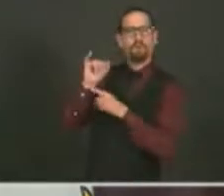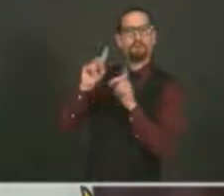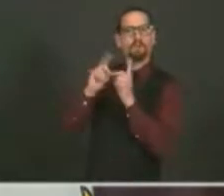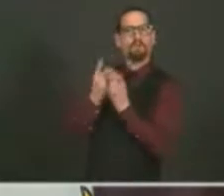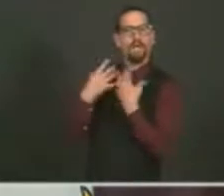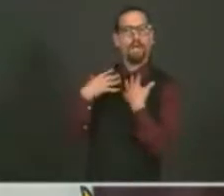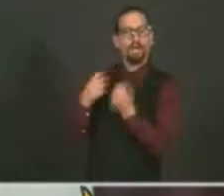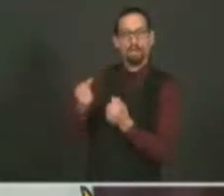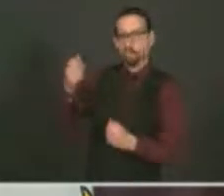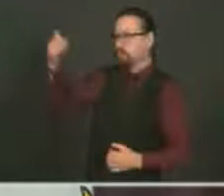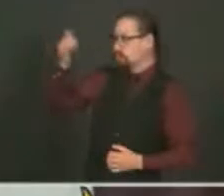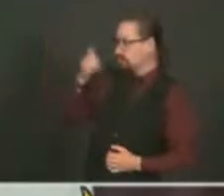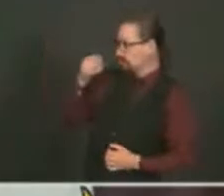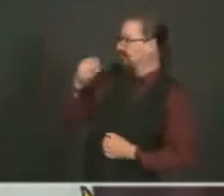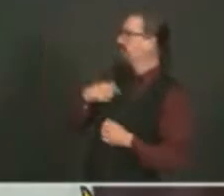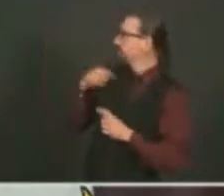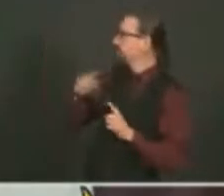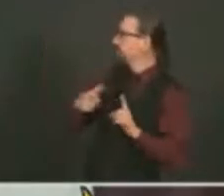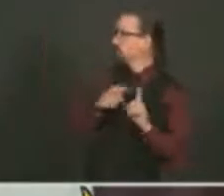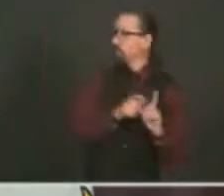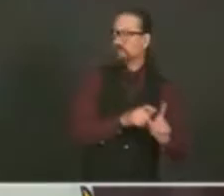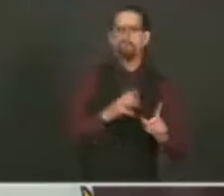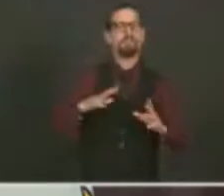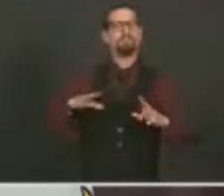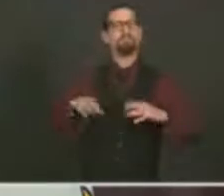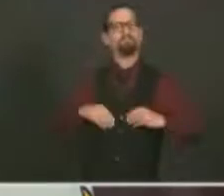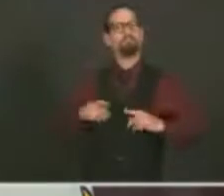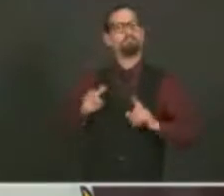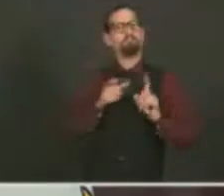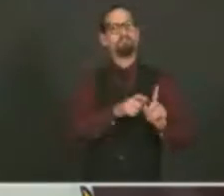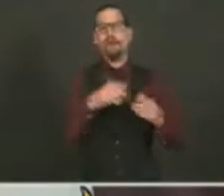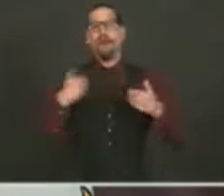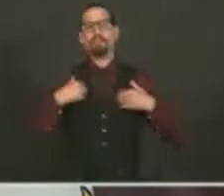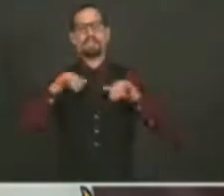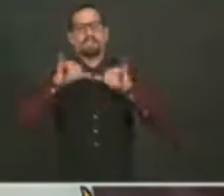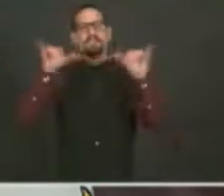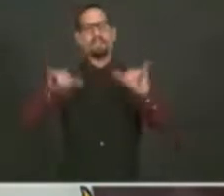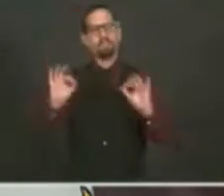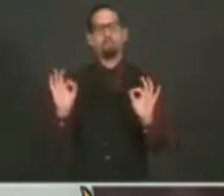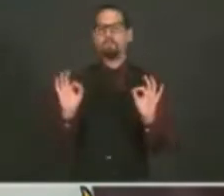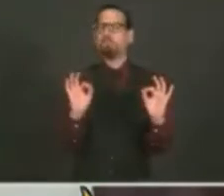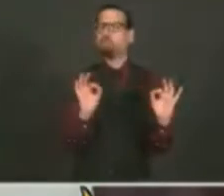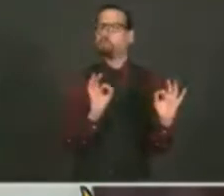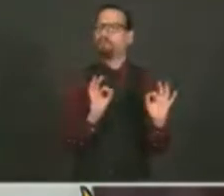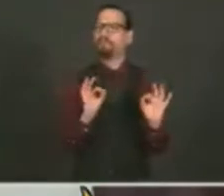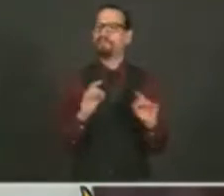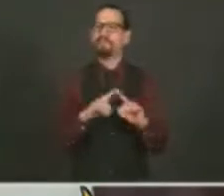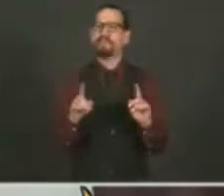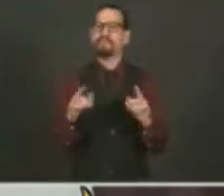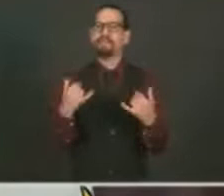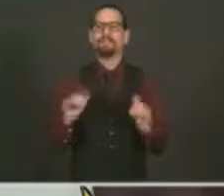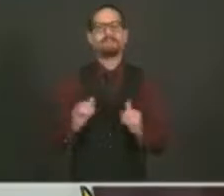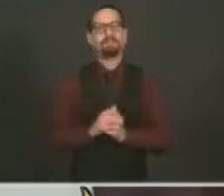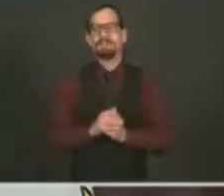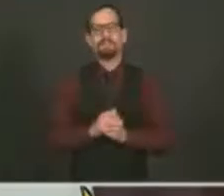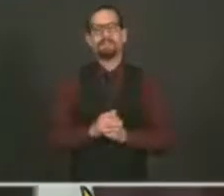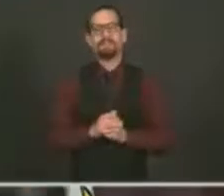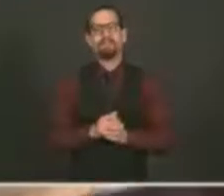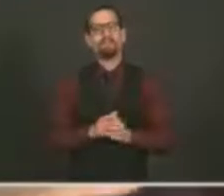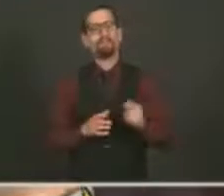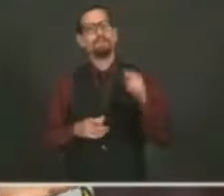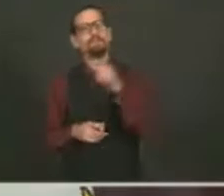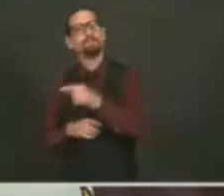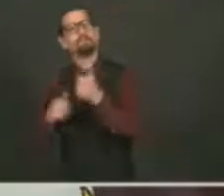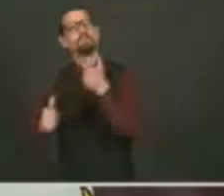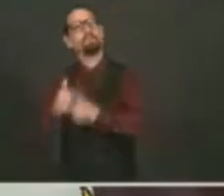quarantine. So that's good. We have our systems in place. The bad news is there's a lot of people out there who don't have symptoms, who are positive, who